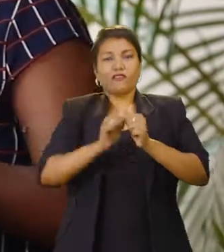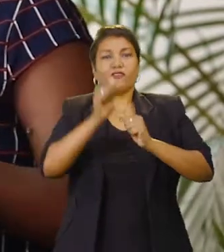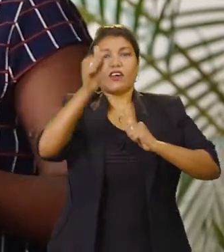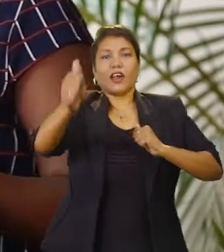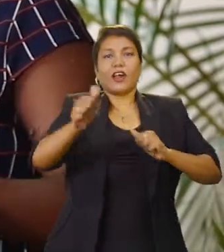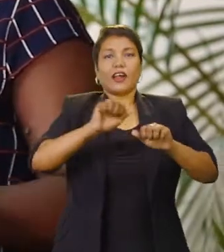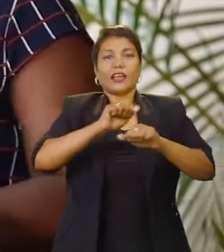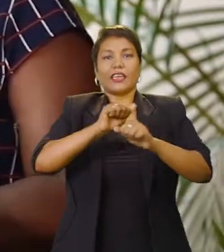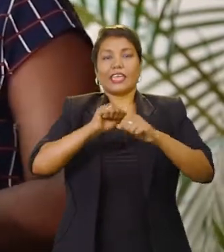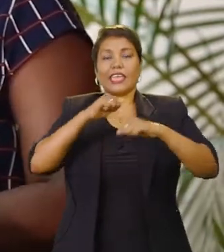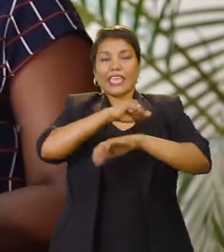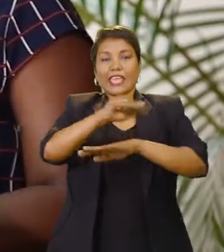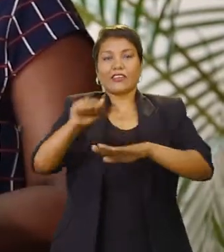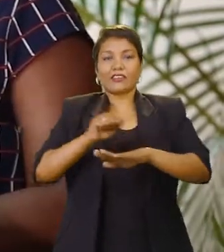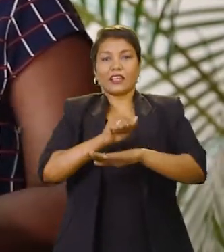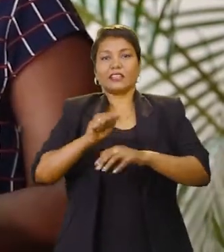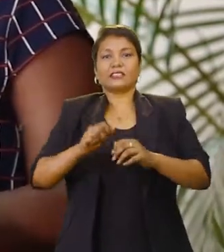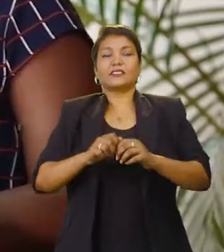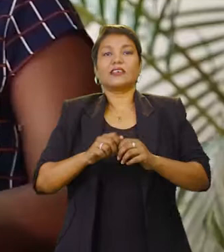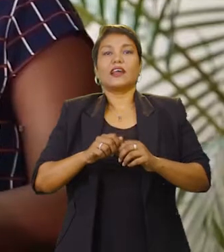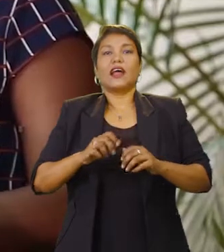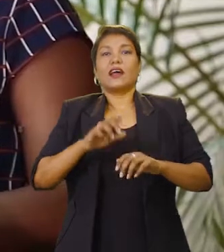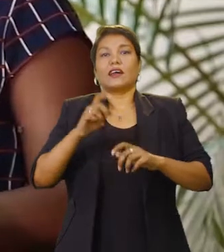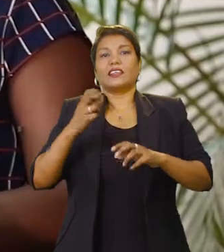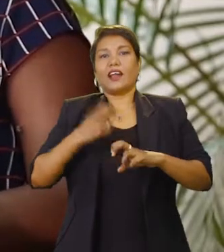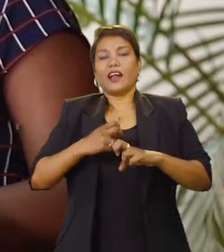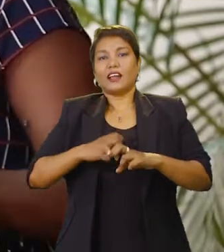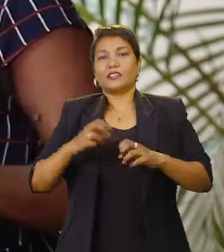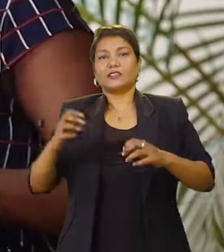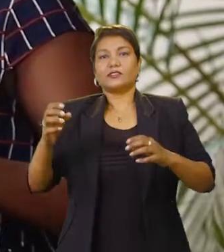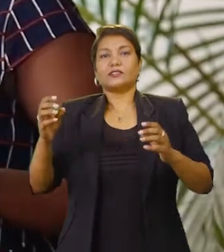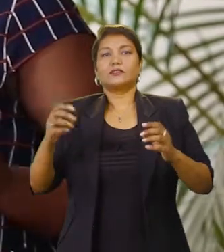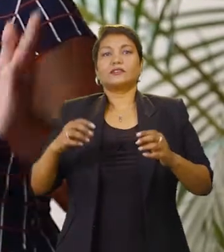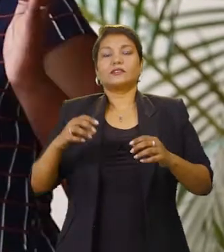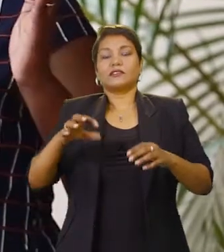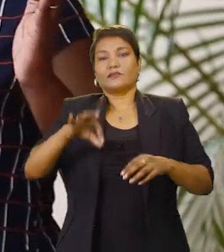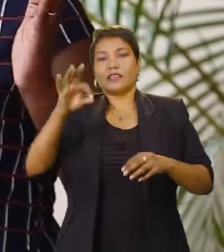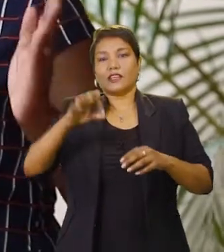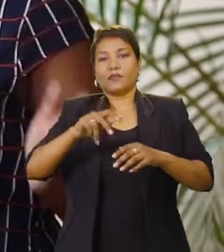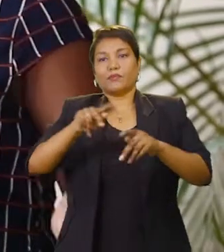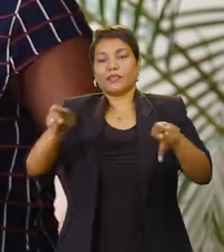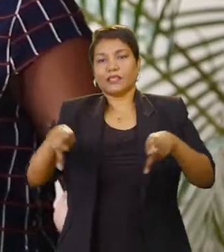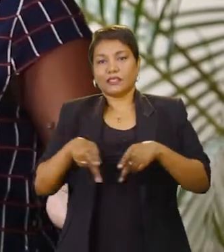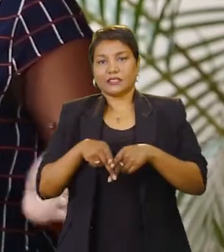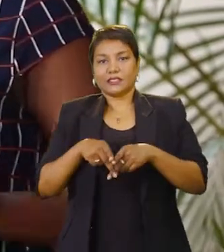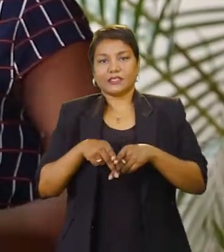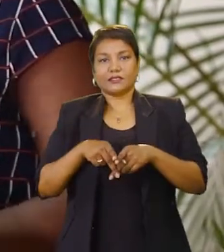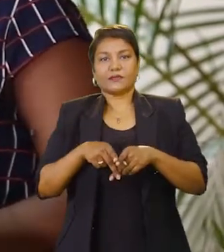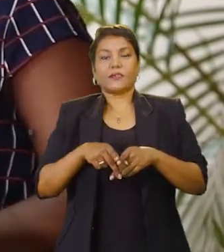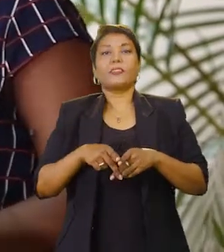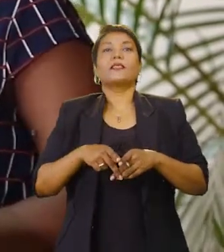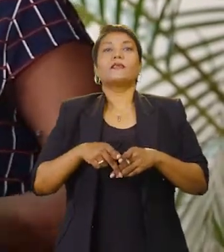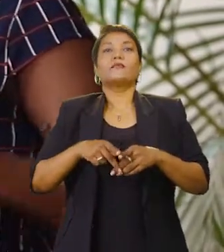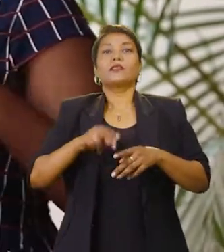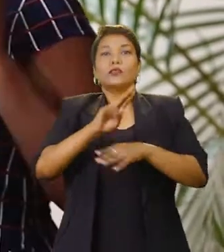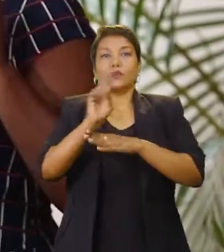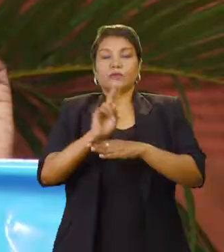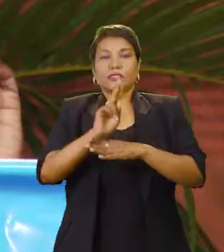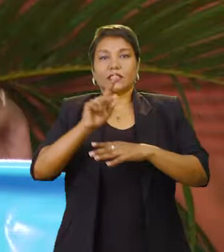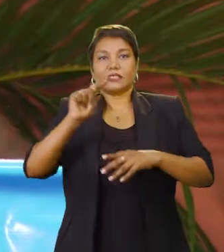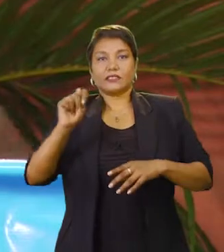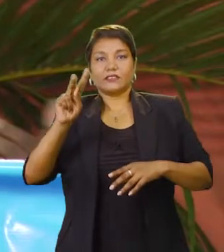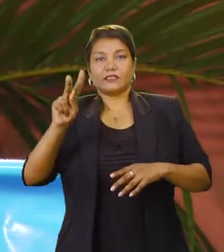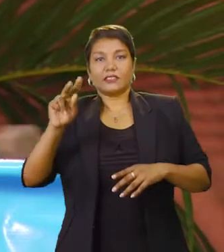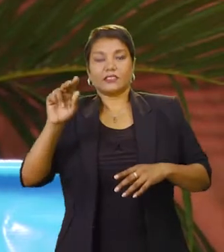this kept coming up over and over again. The ability for TV white spaces